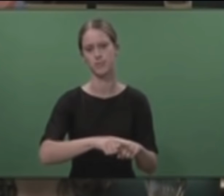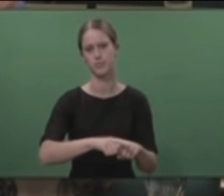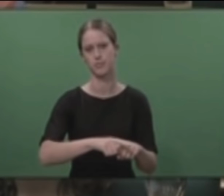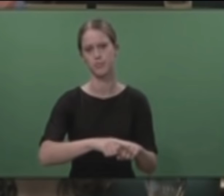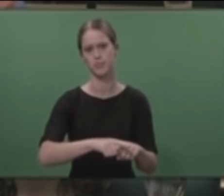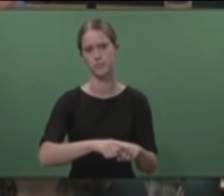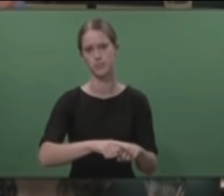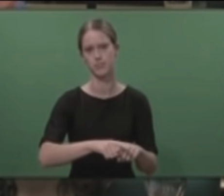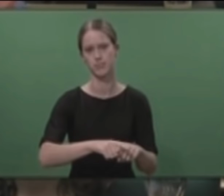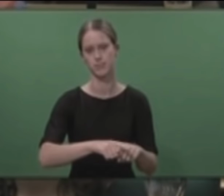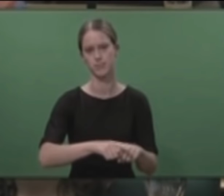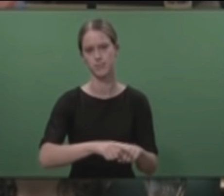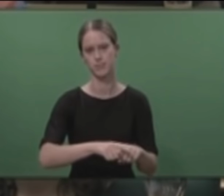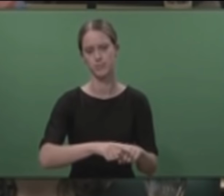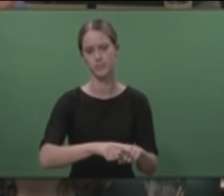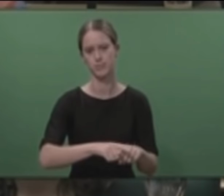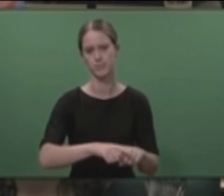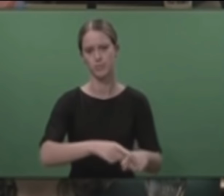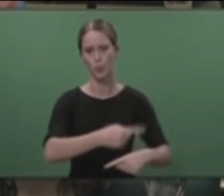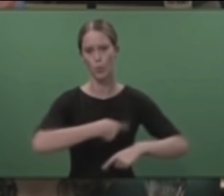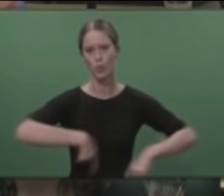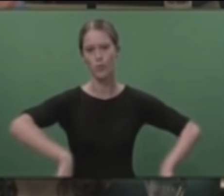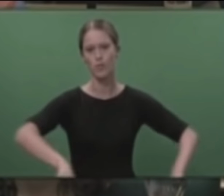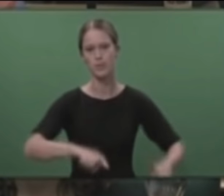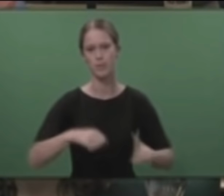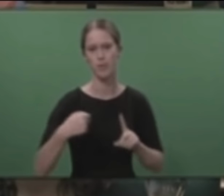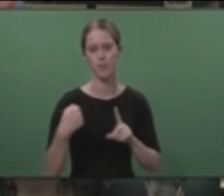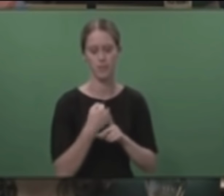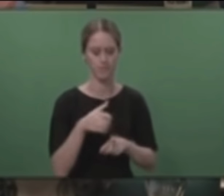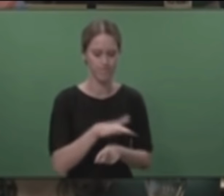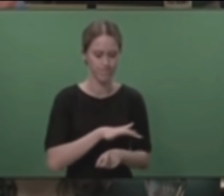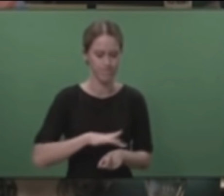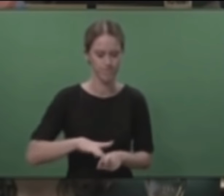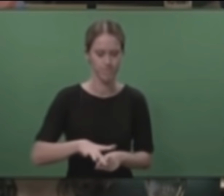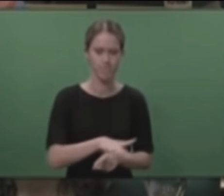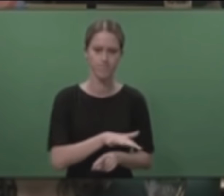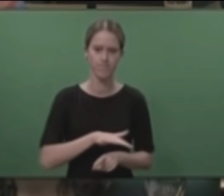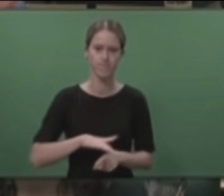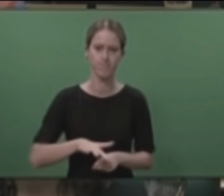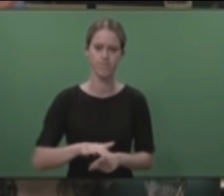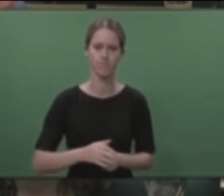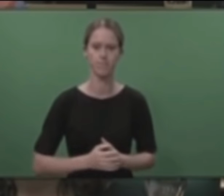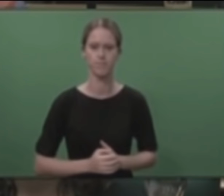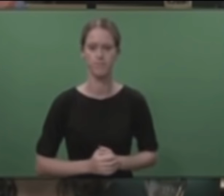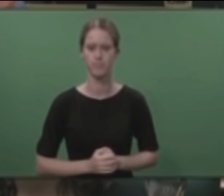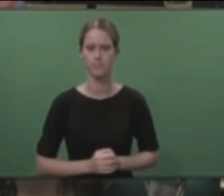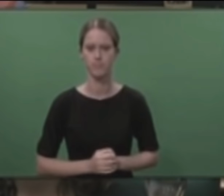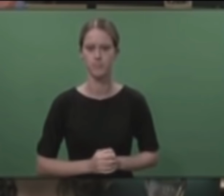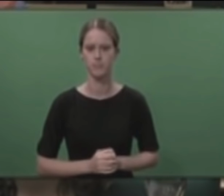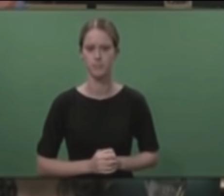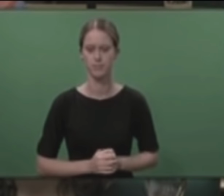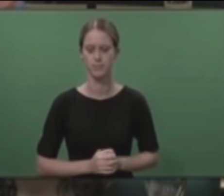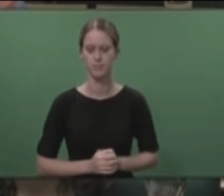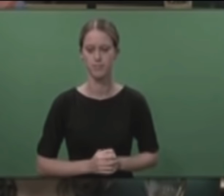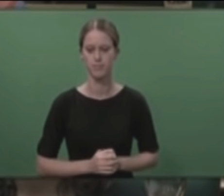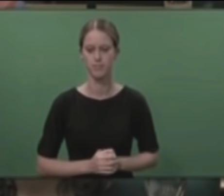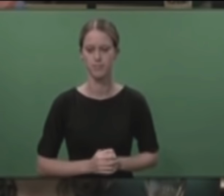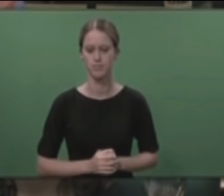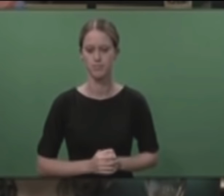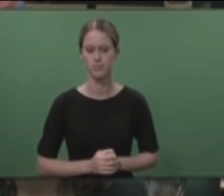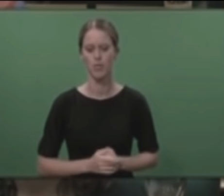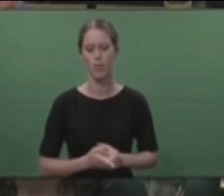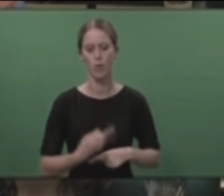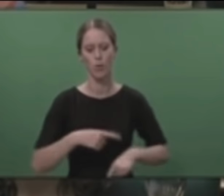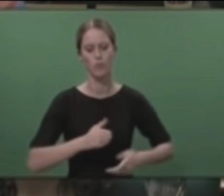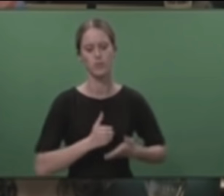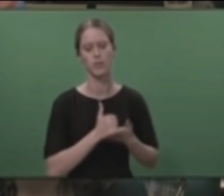e noho pauri ana. Kei konei mātou, hei pau aroha, hei pau aki